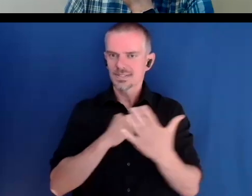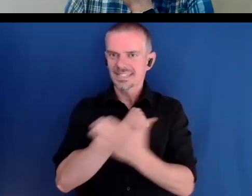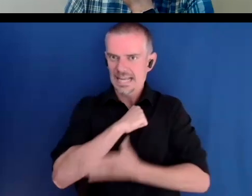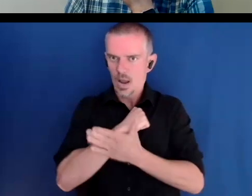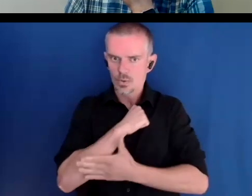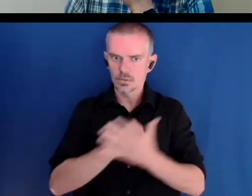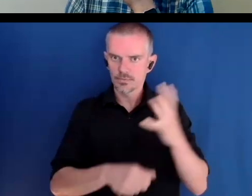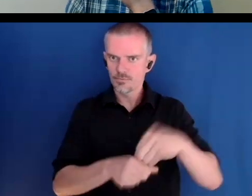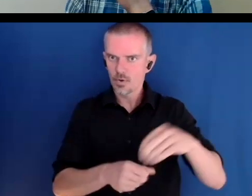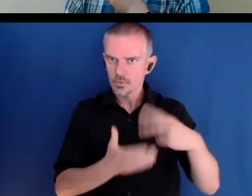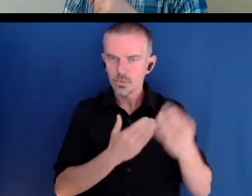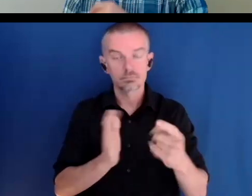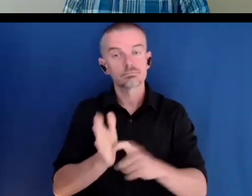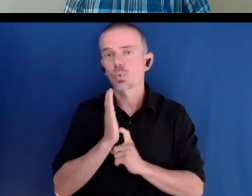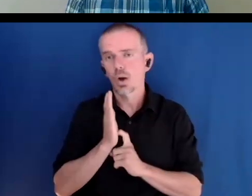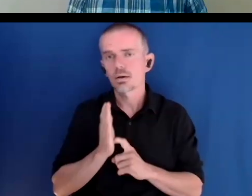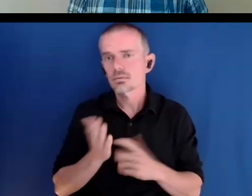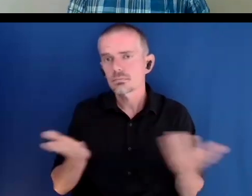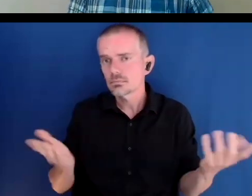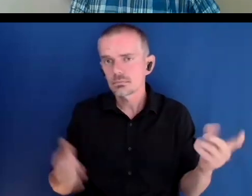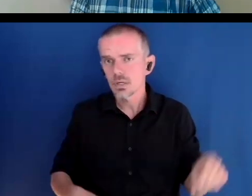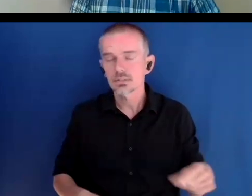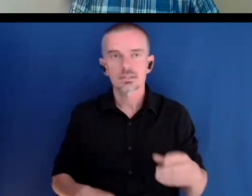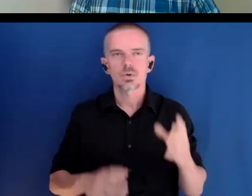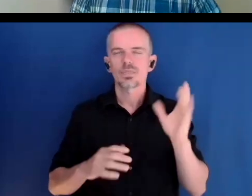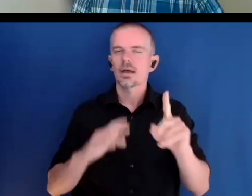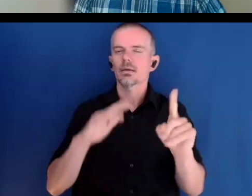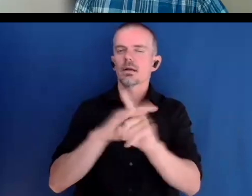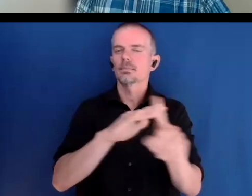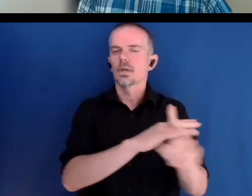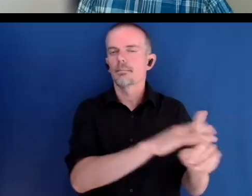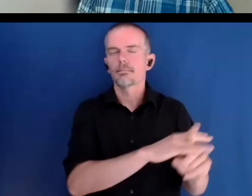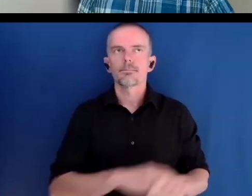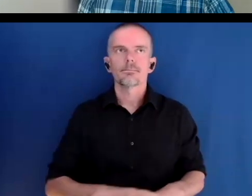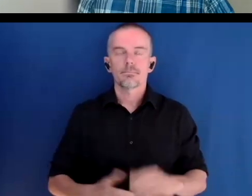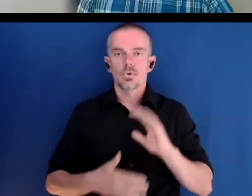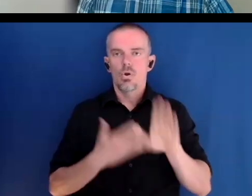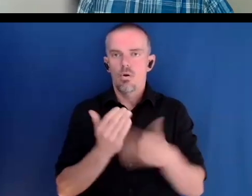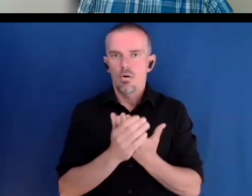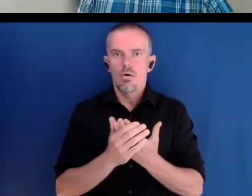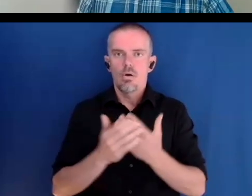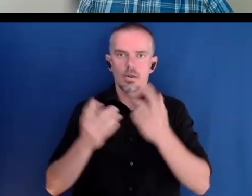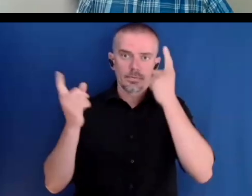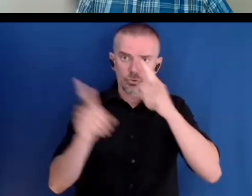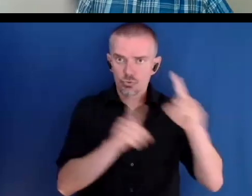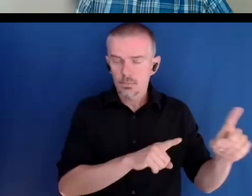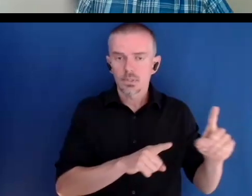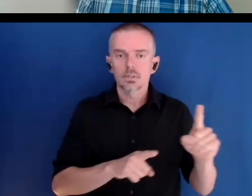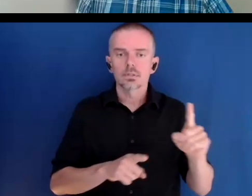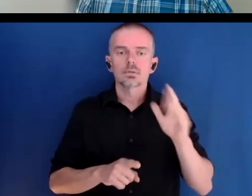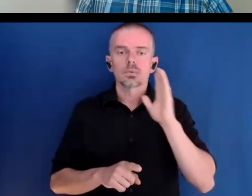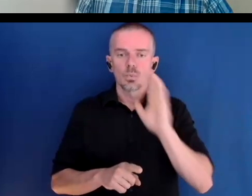recognized in that. That's a requirement. Things like that that come up. But all of the agreements are going to